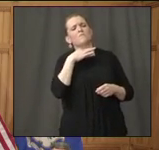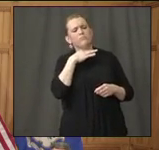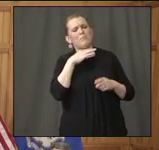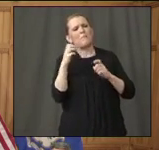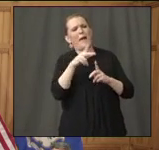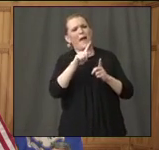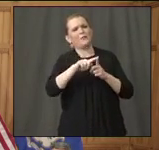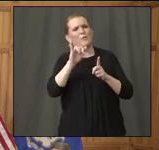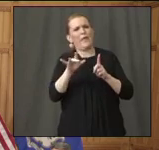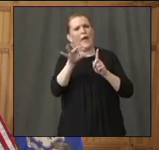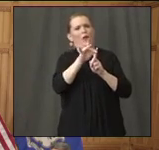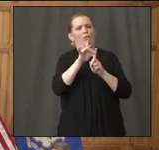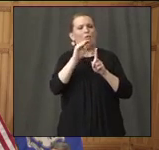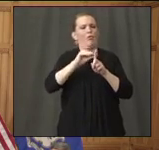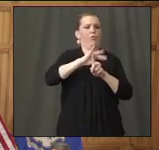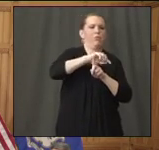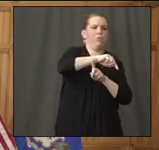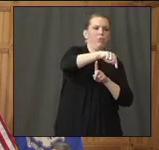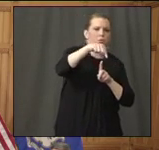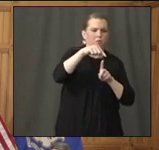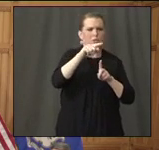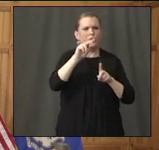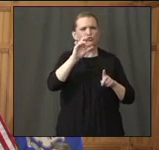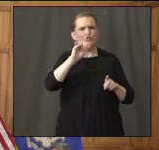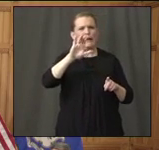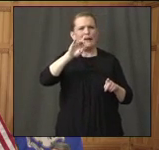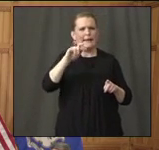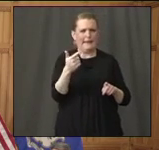asked former Mayor Bloomberg to